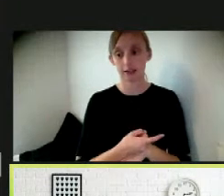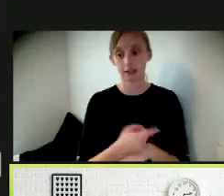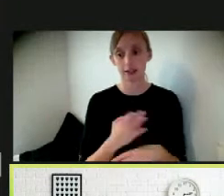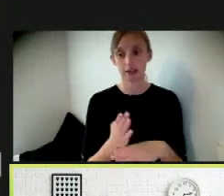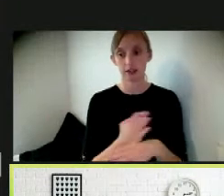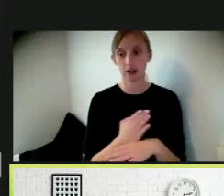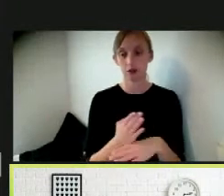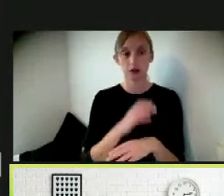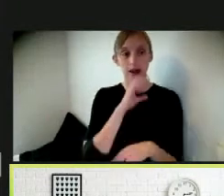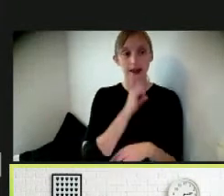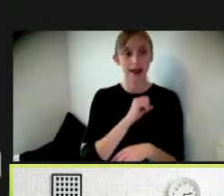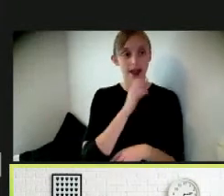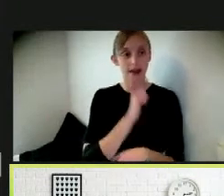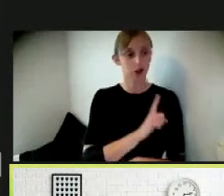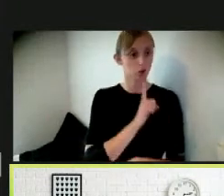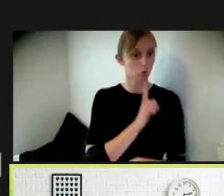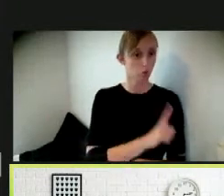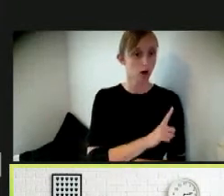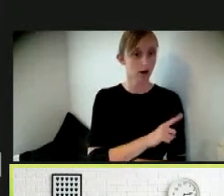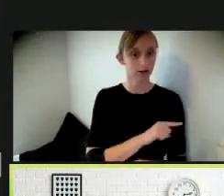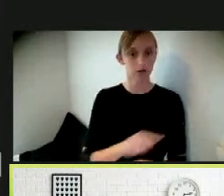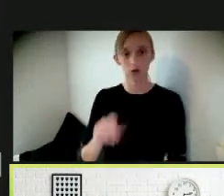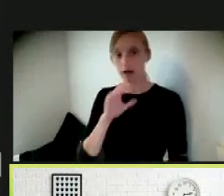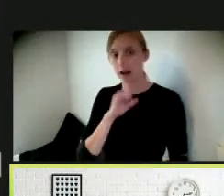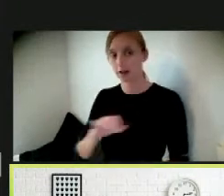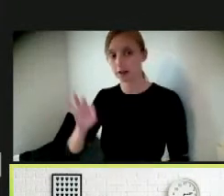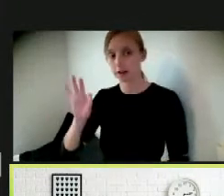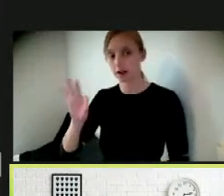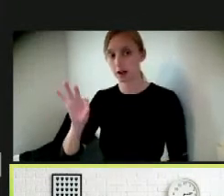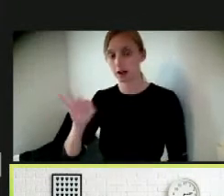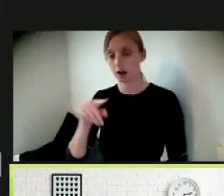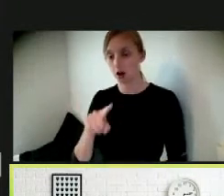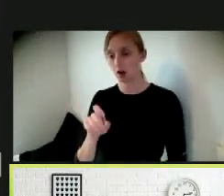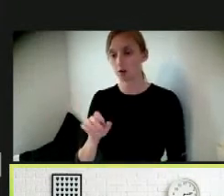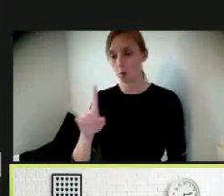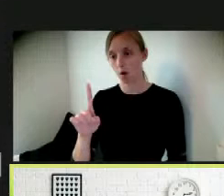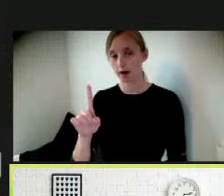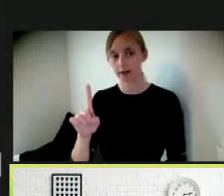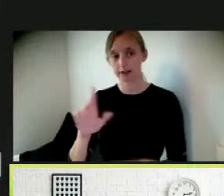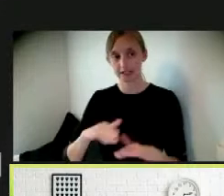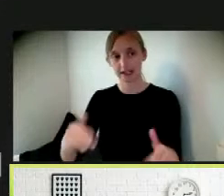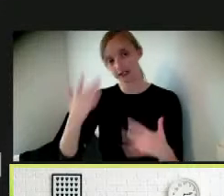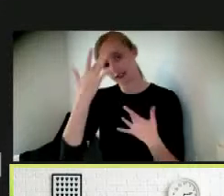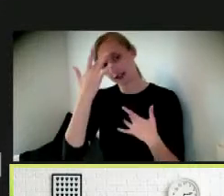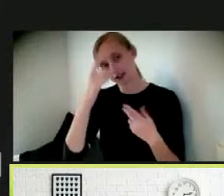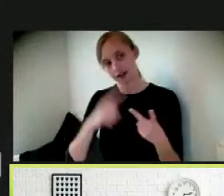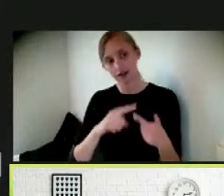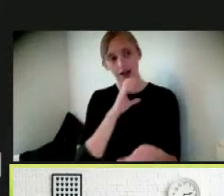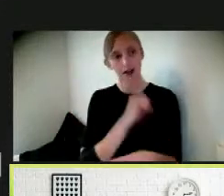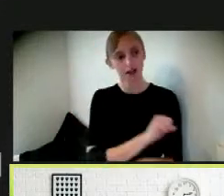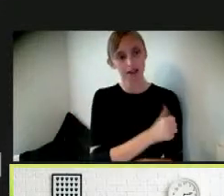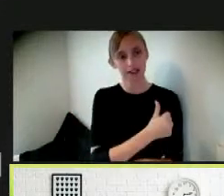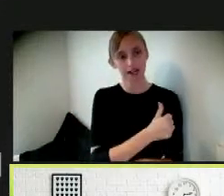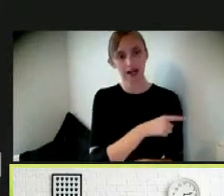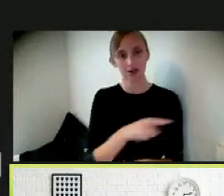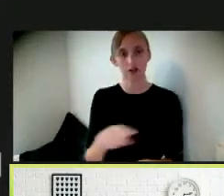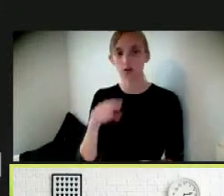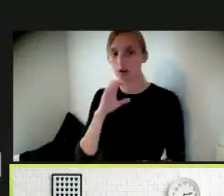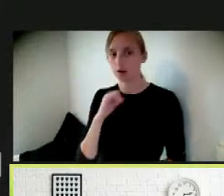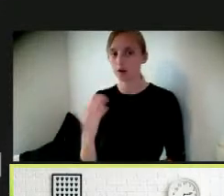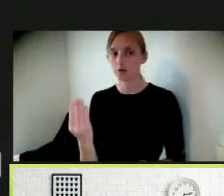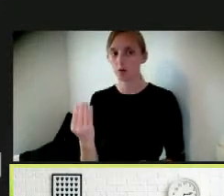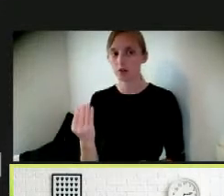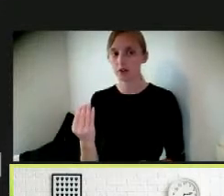the ages of 1 to 9, we had 101 cases. And between the ages of 10 to 14, we